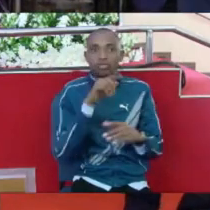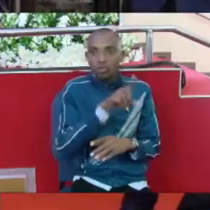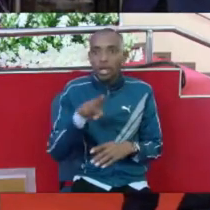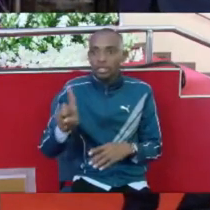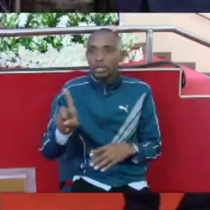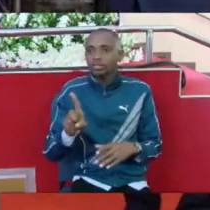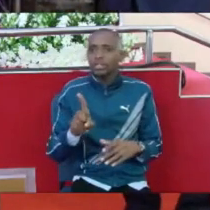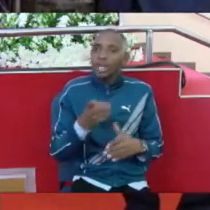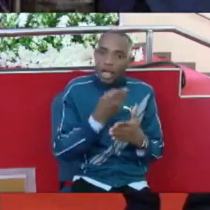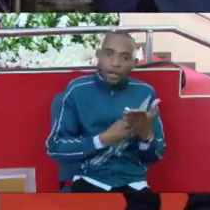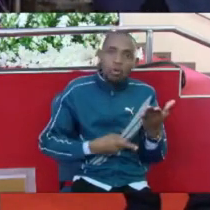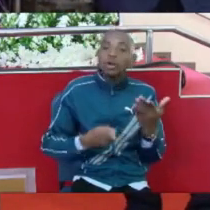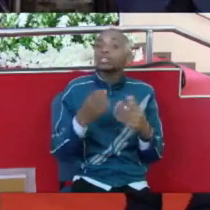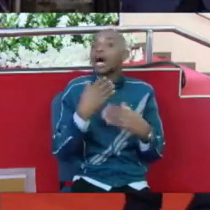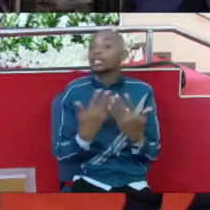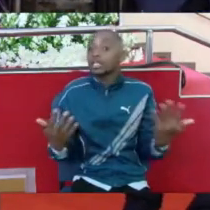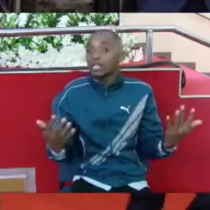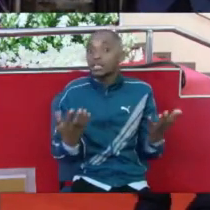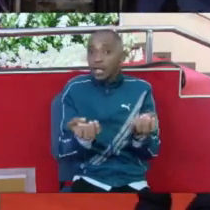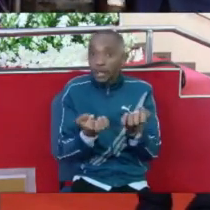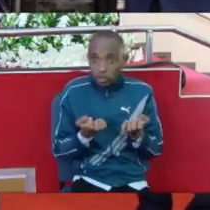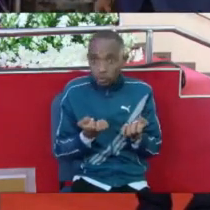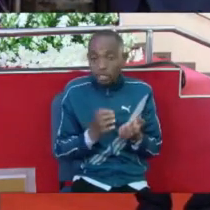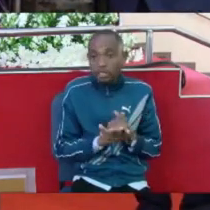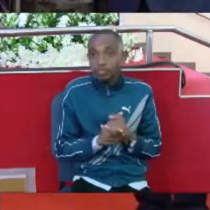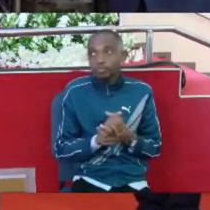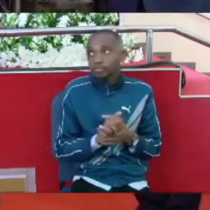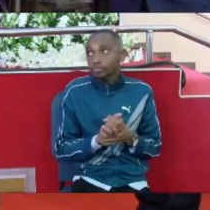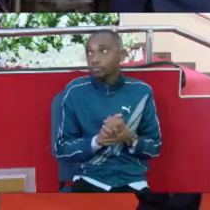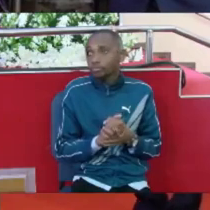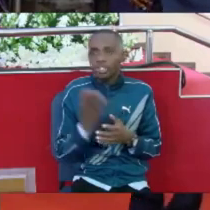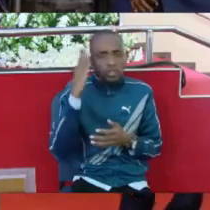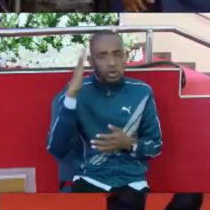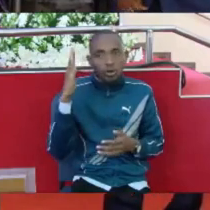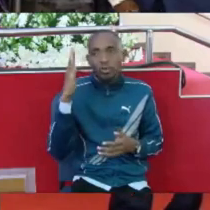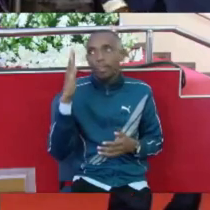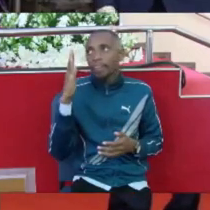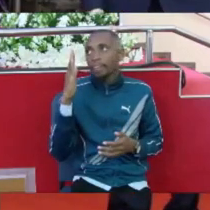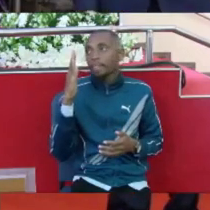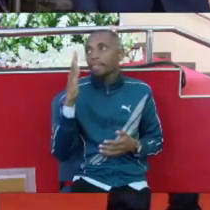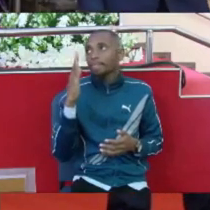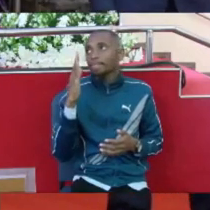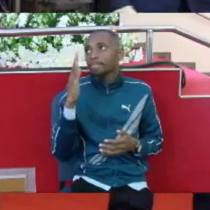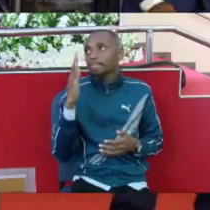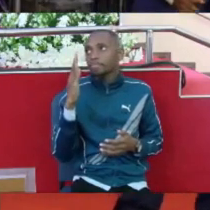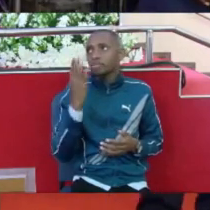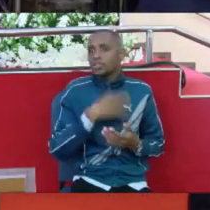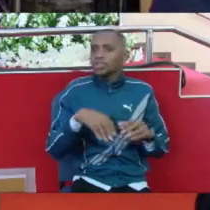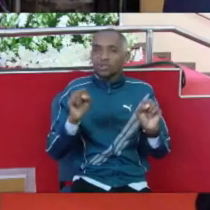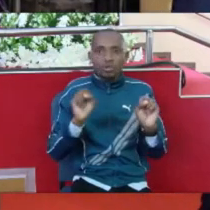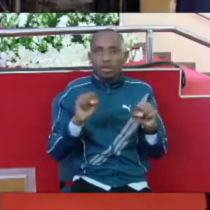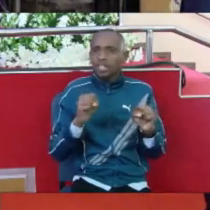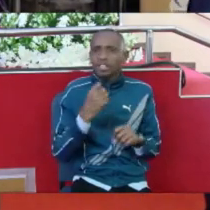are things that put you down always? You know, You know, I can hear you are so